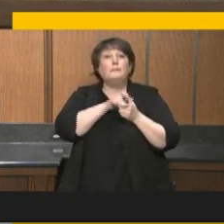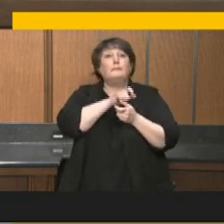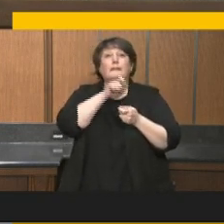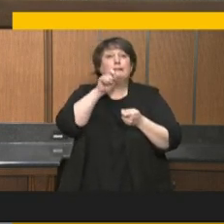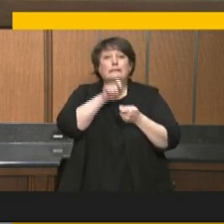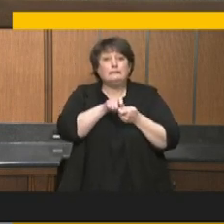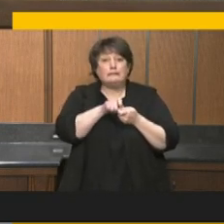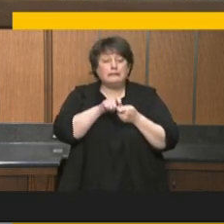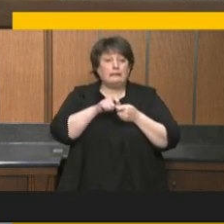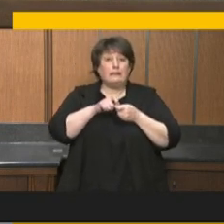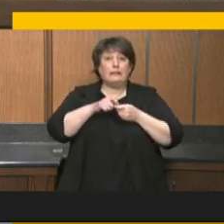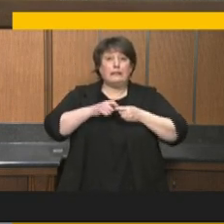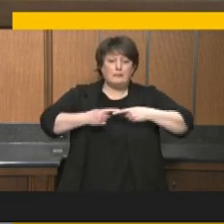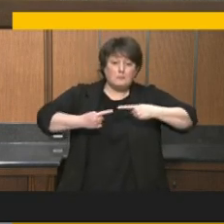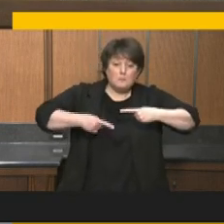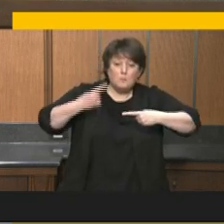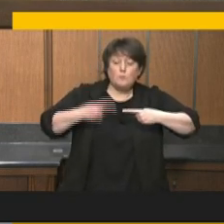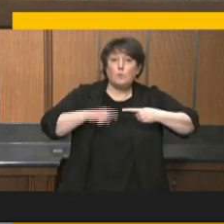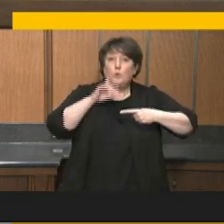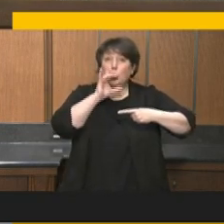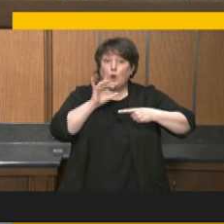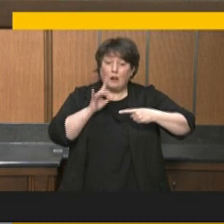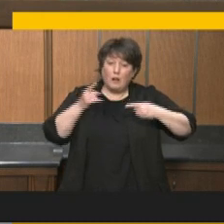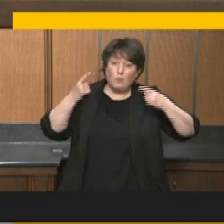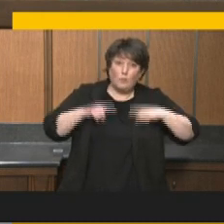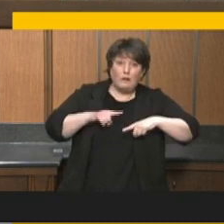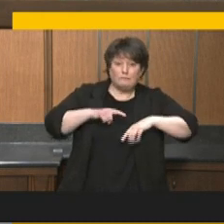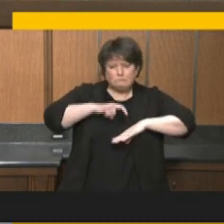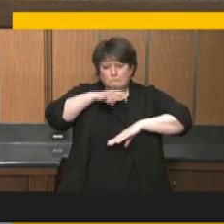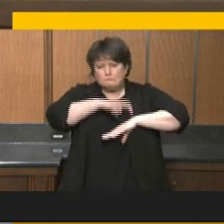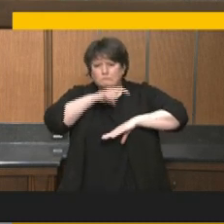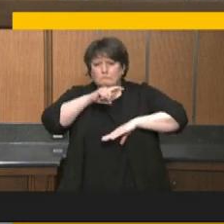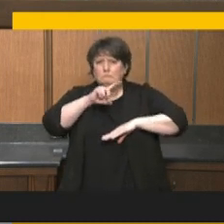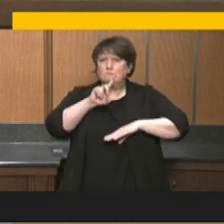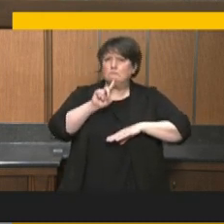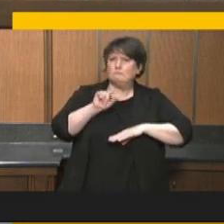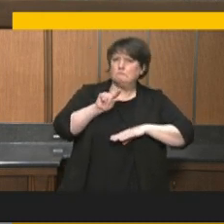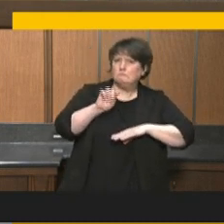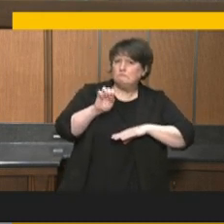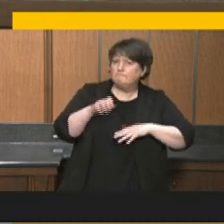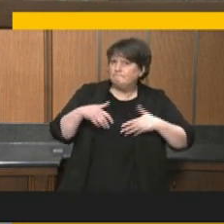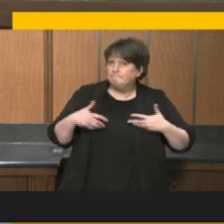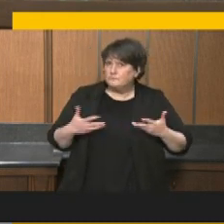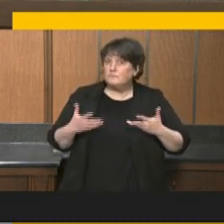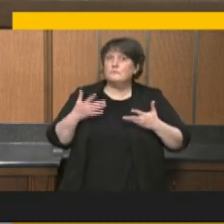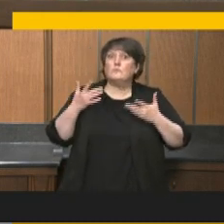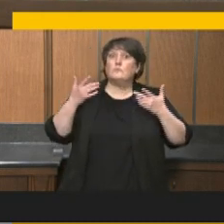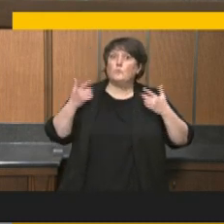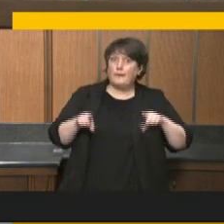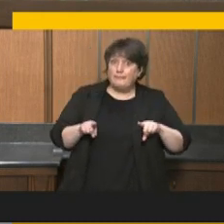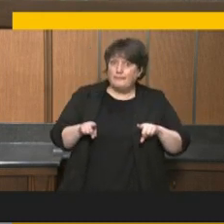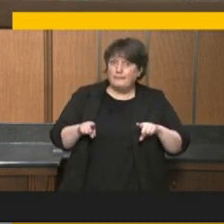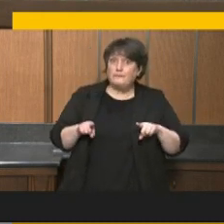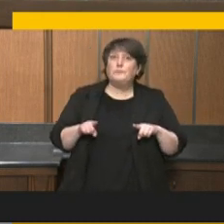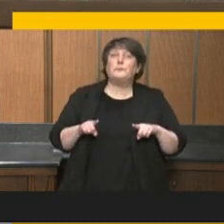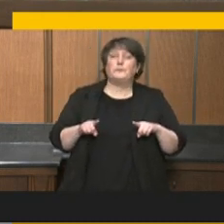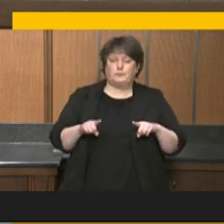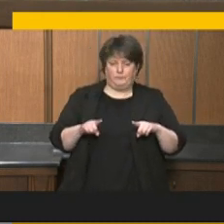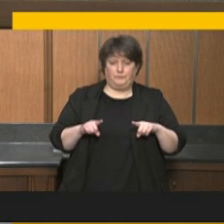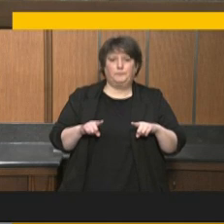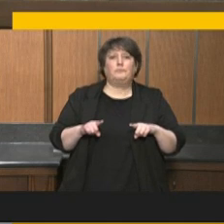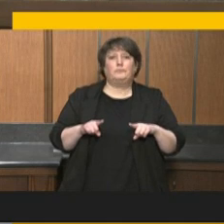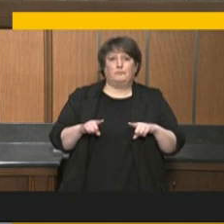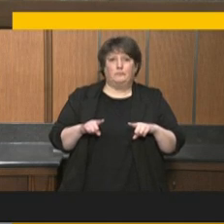the matter of when the new measures will be implemented, we